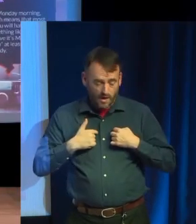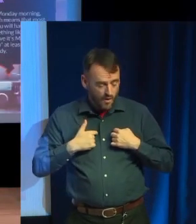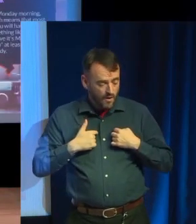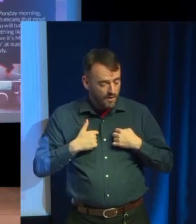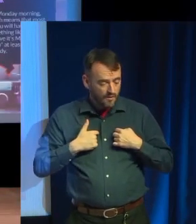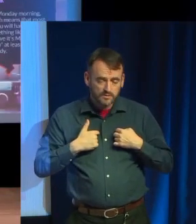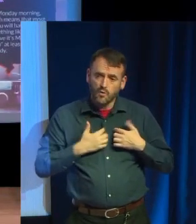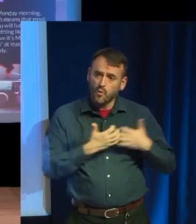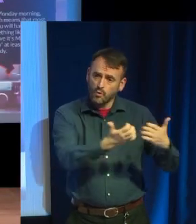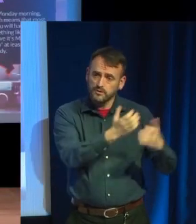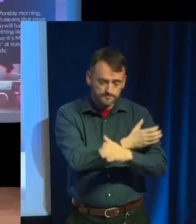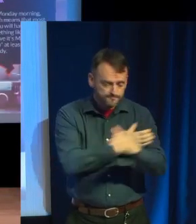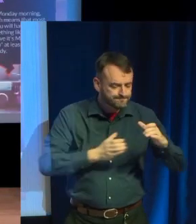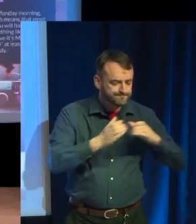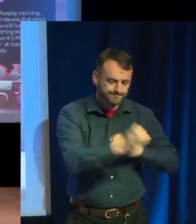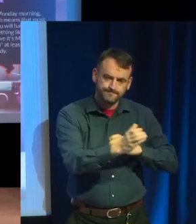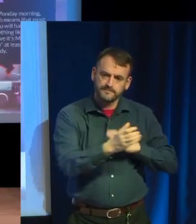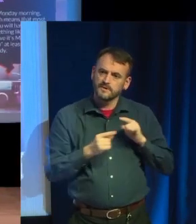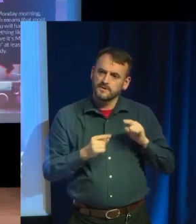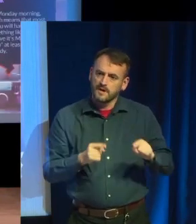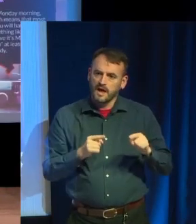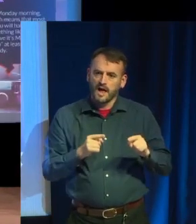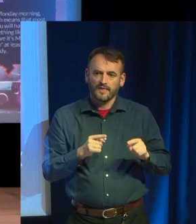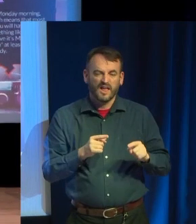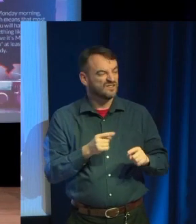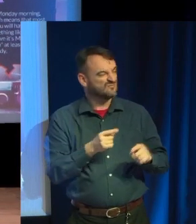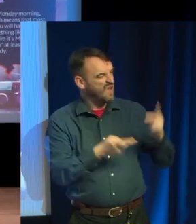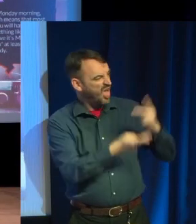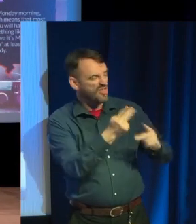really block out any mental image that I had.